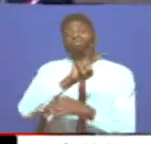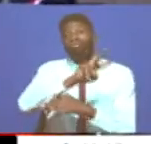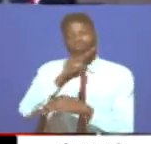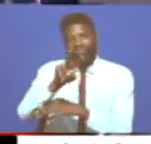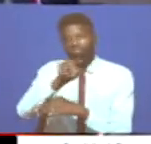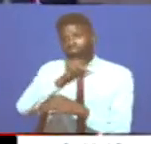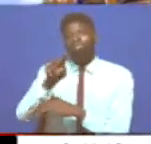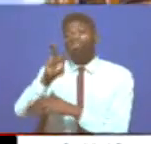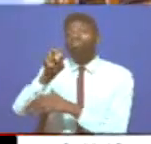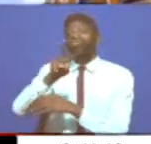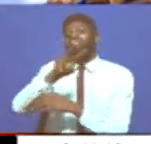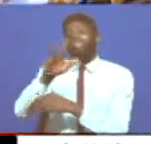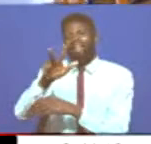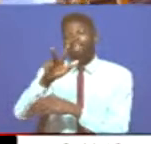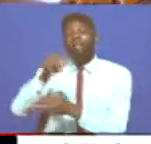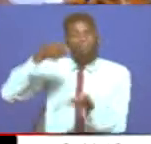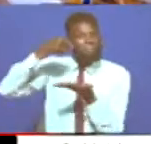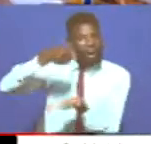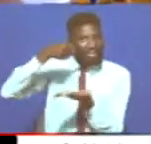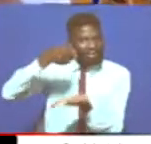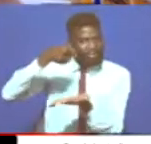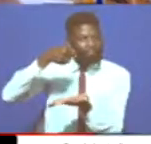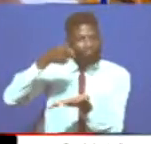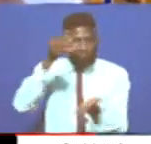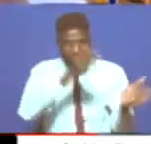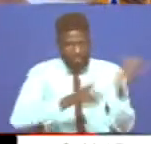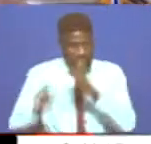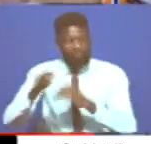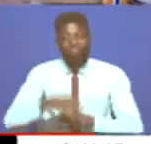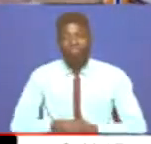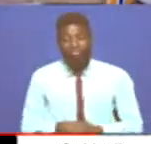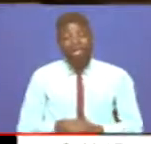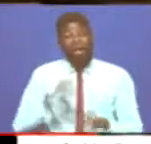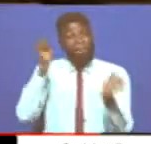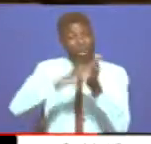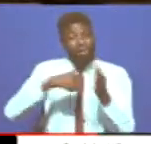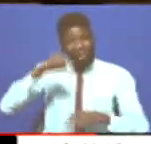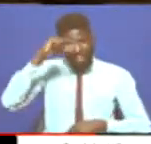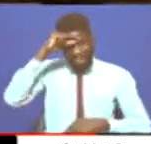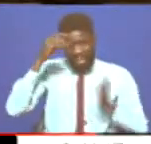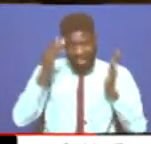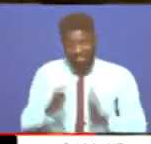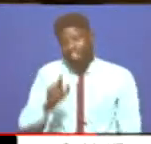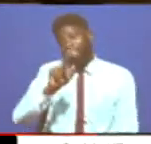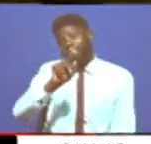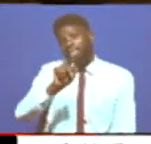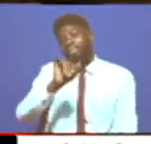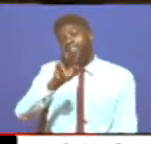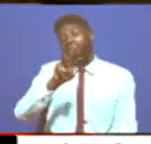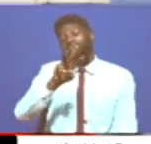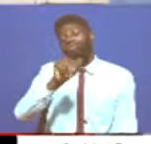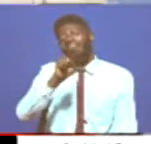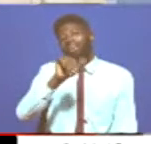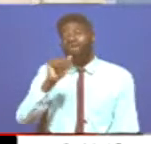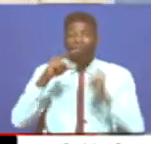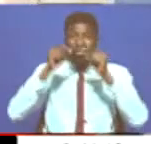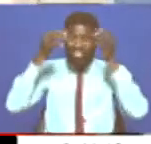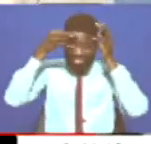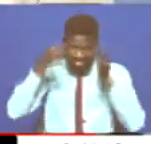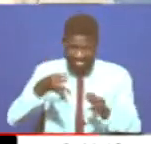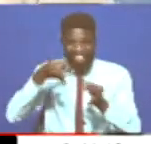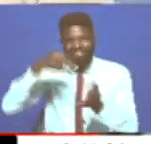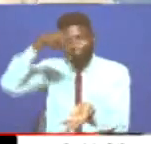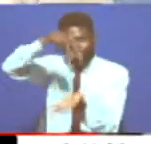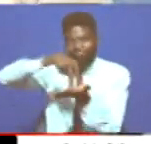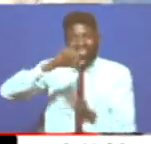budgetary allocations, Makueni Governor Professor Kivutha Kibwana said his decision to seek the senatorial seat was informed